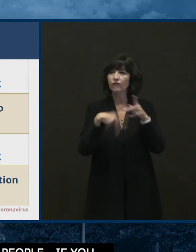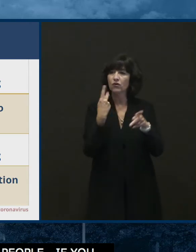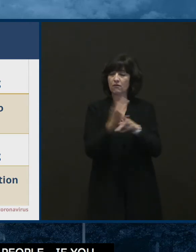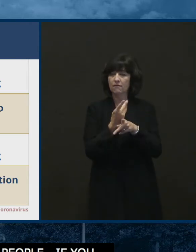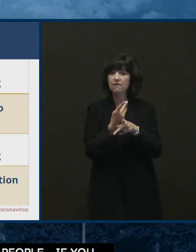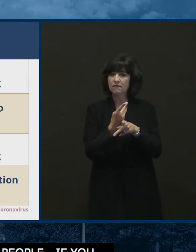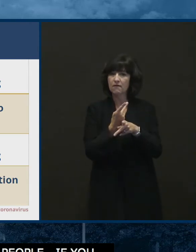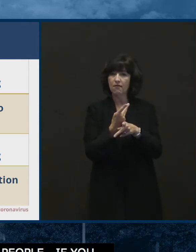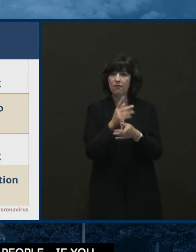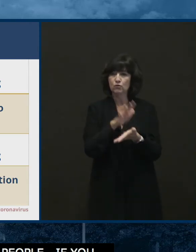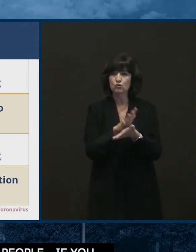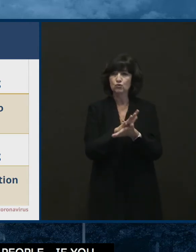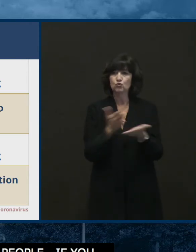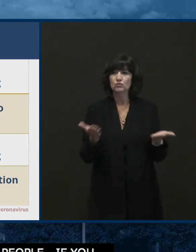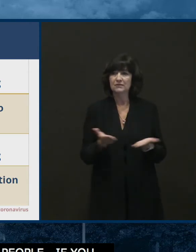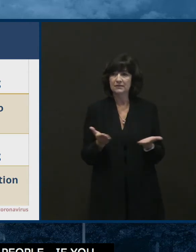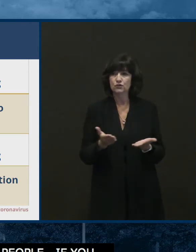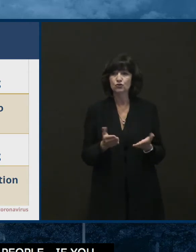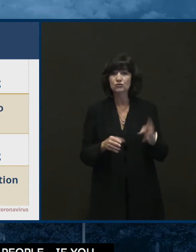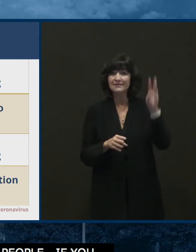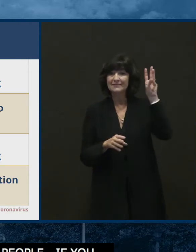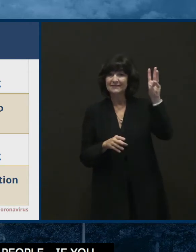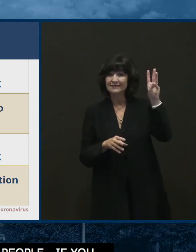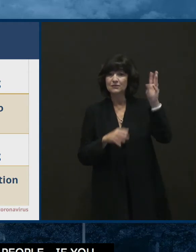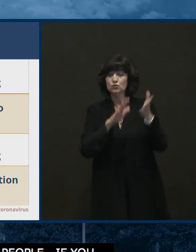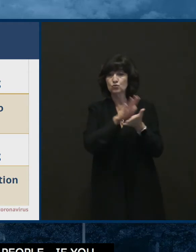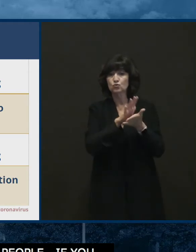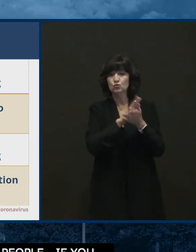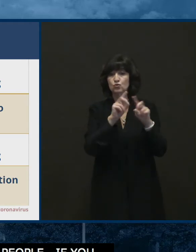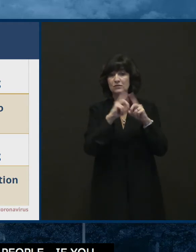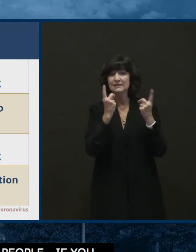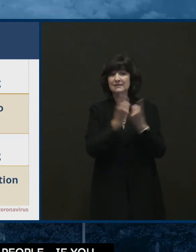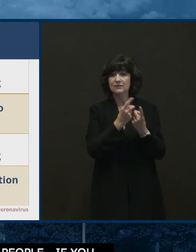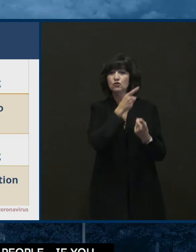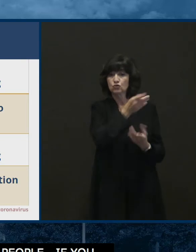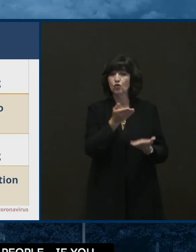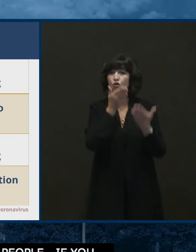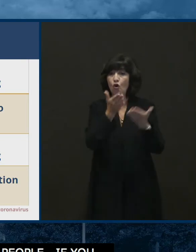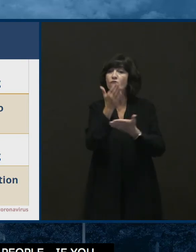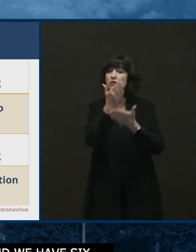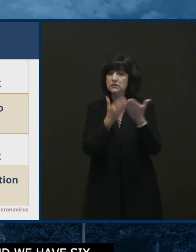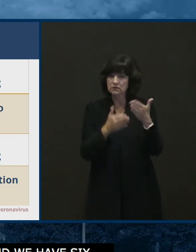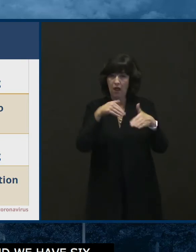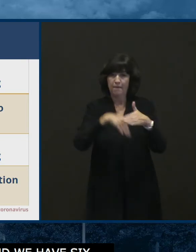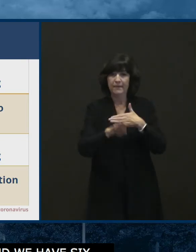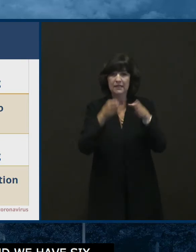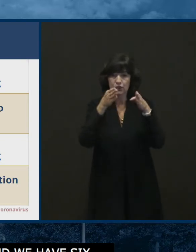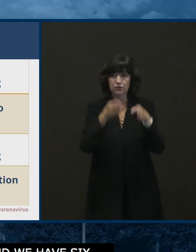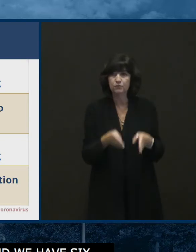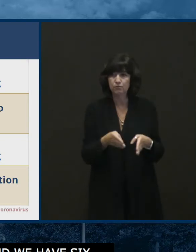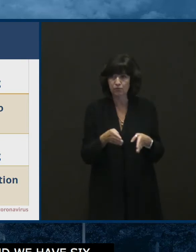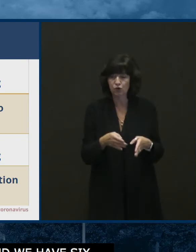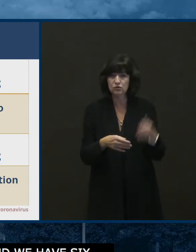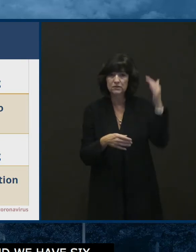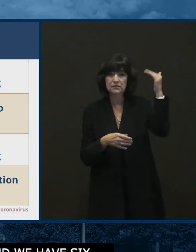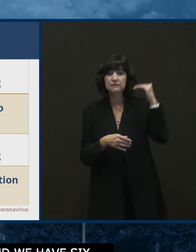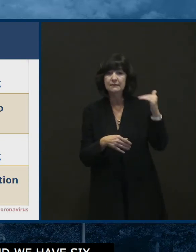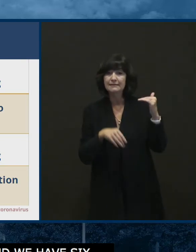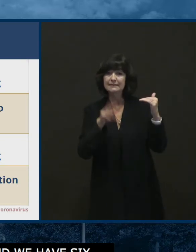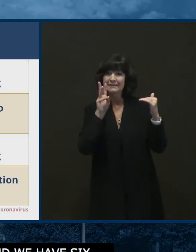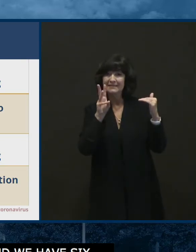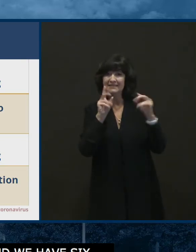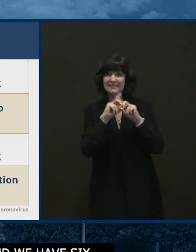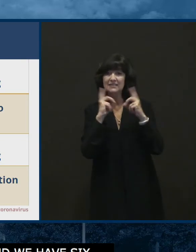districts at this point that are offering some form of in-person learning. We have 6 districts that have limited services to